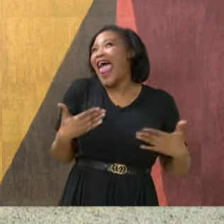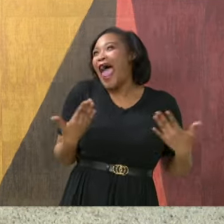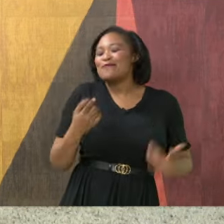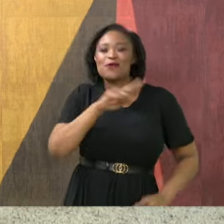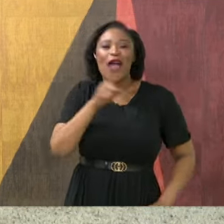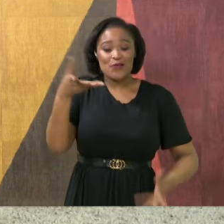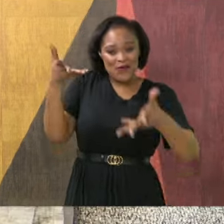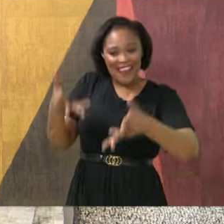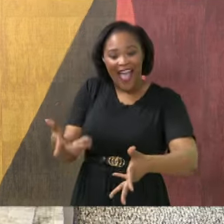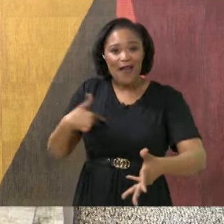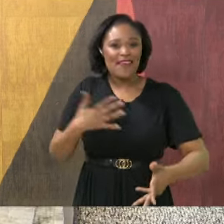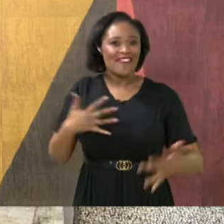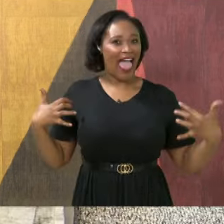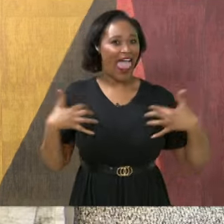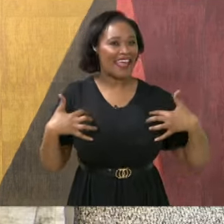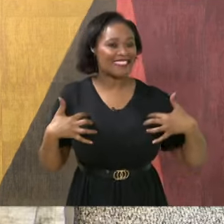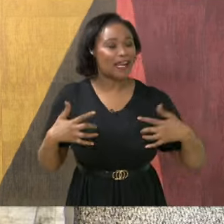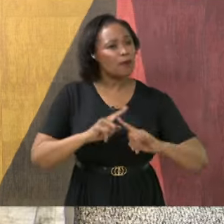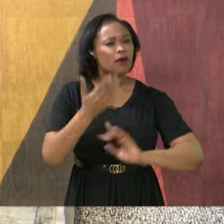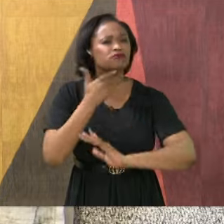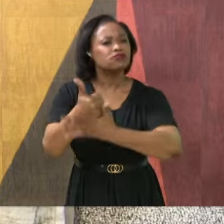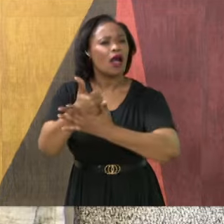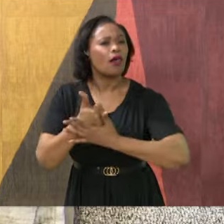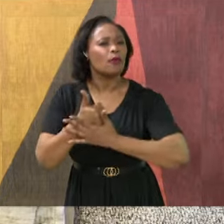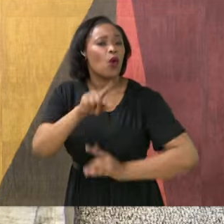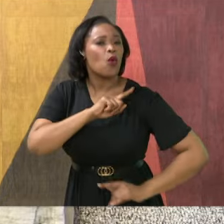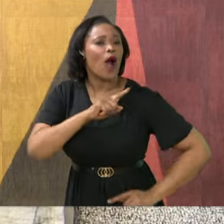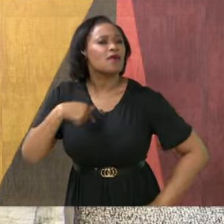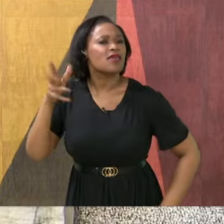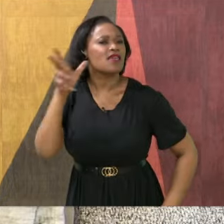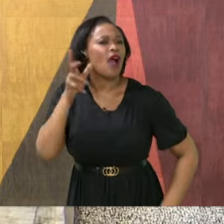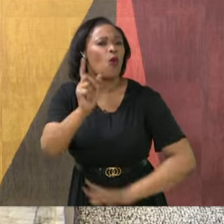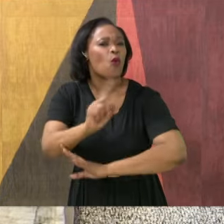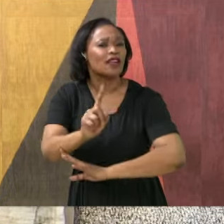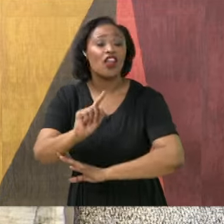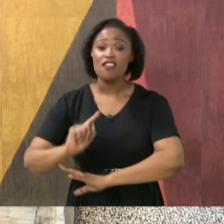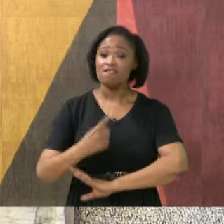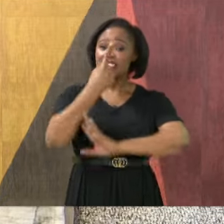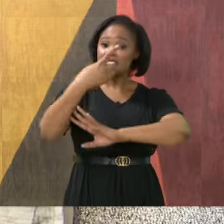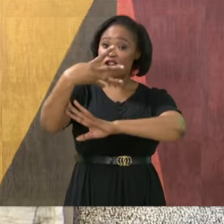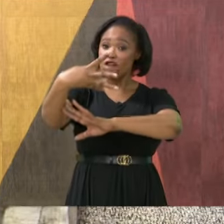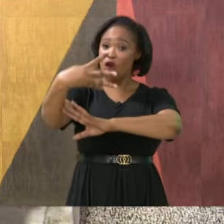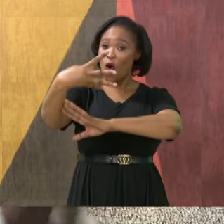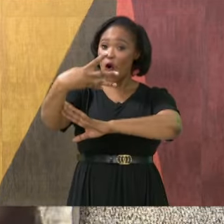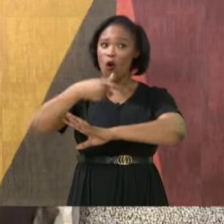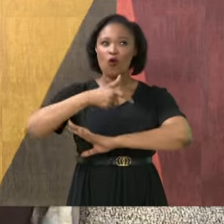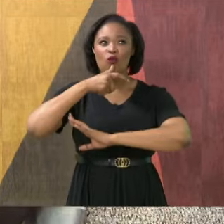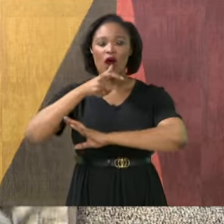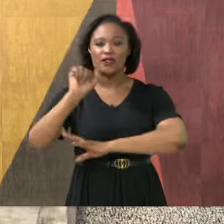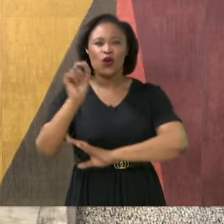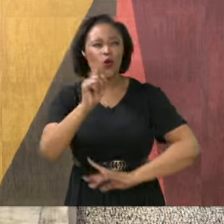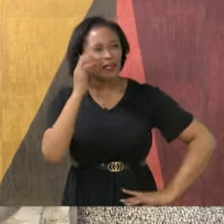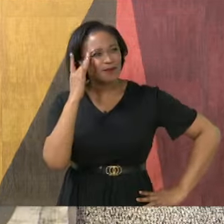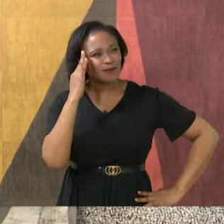excited. But Mia, you're going to have to help me out here now, because apparently I was told that your first four words were, see, I can't even remember, I have to look